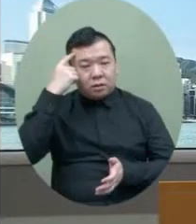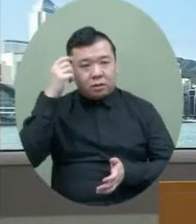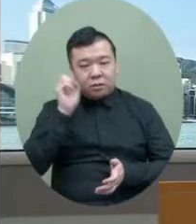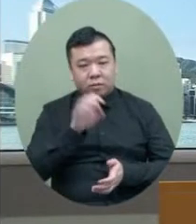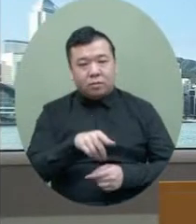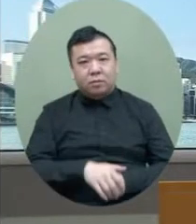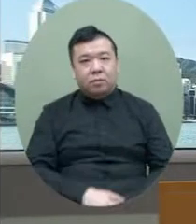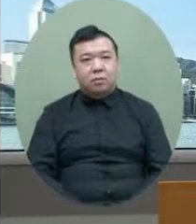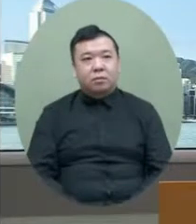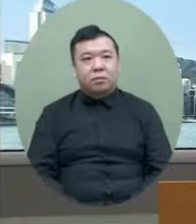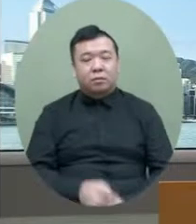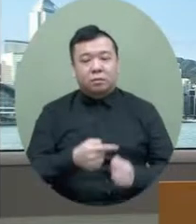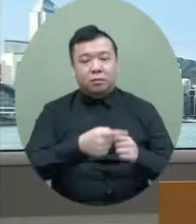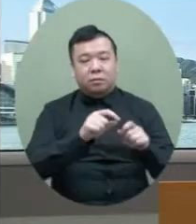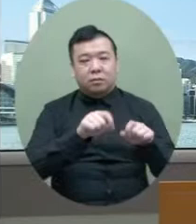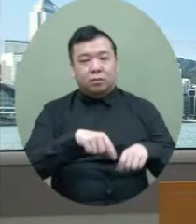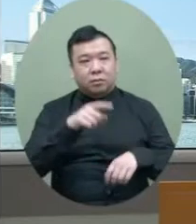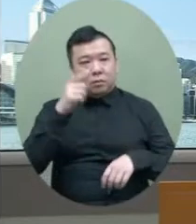RTHK.